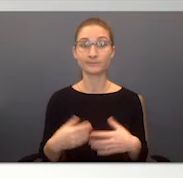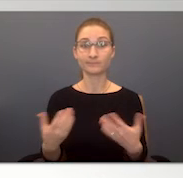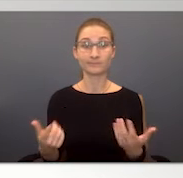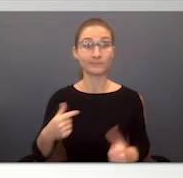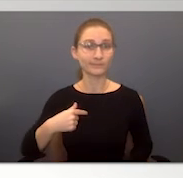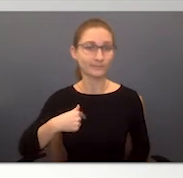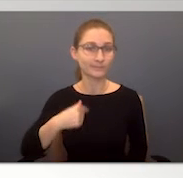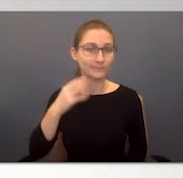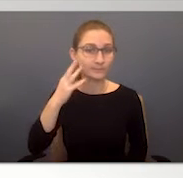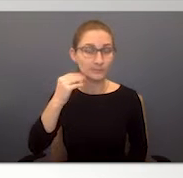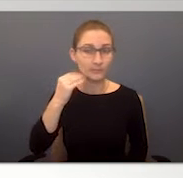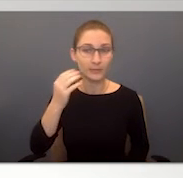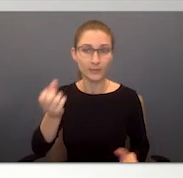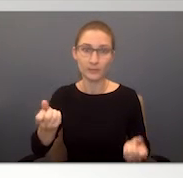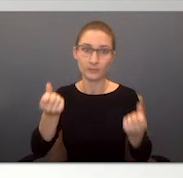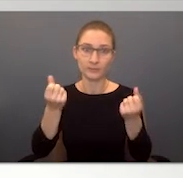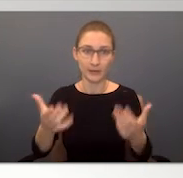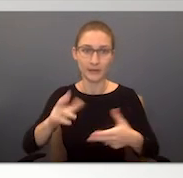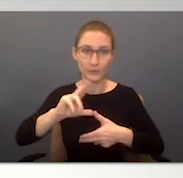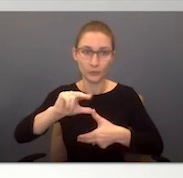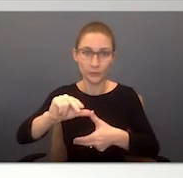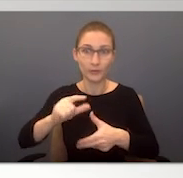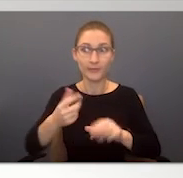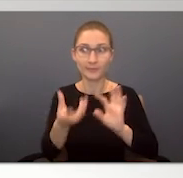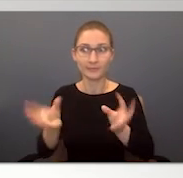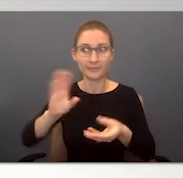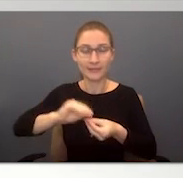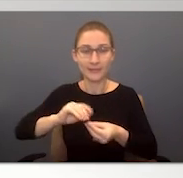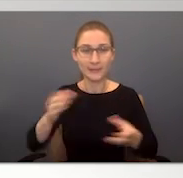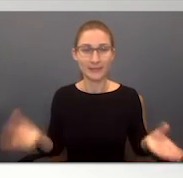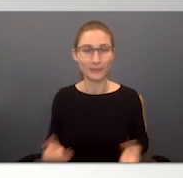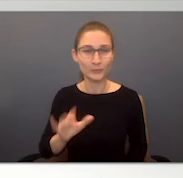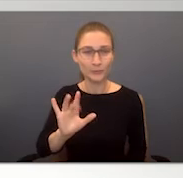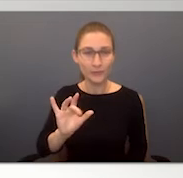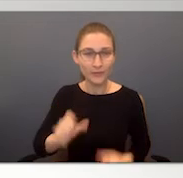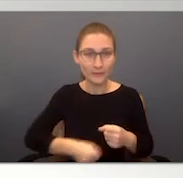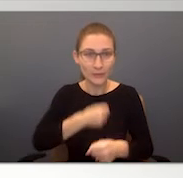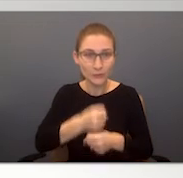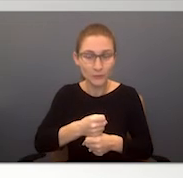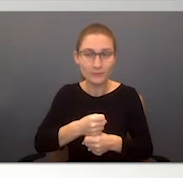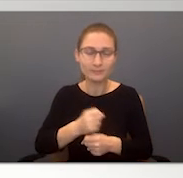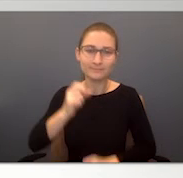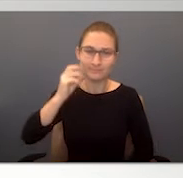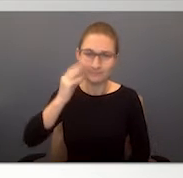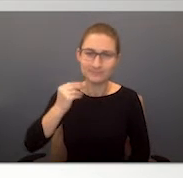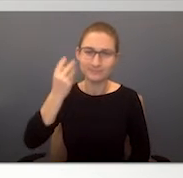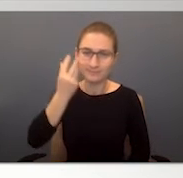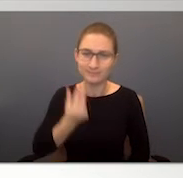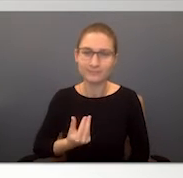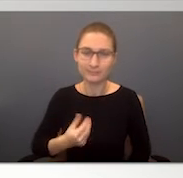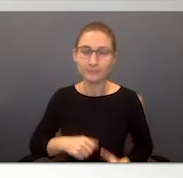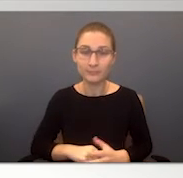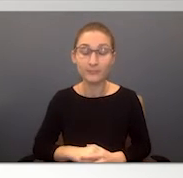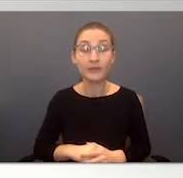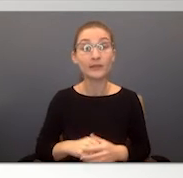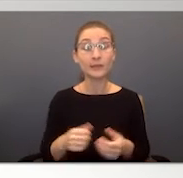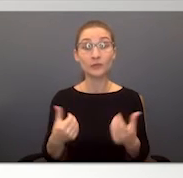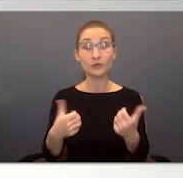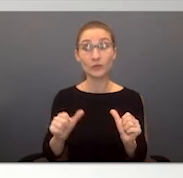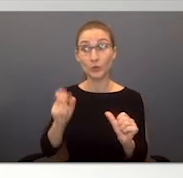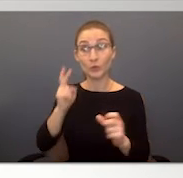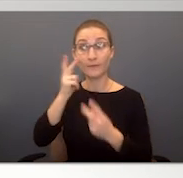early. They may provide transportation. They're only a last